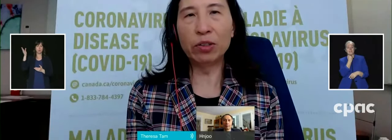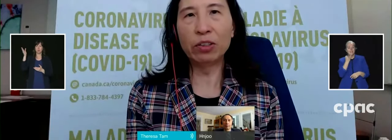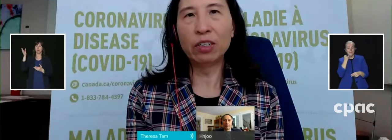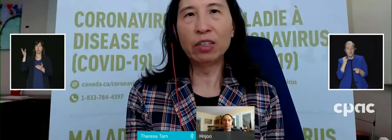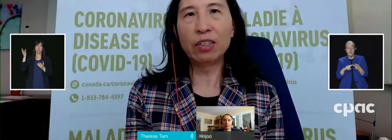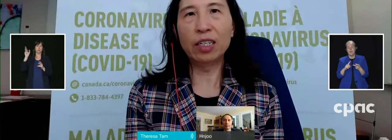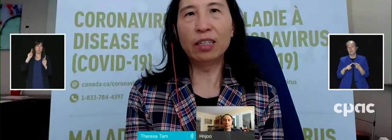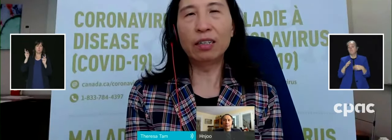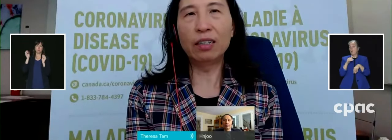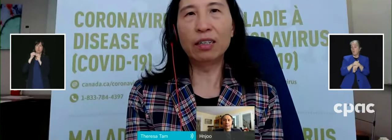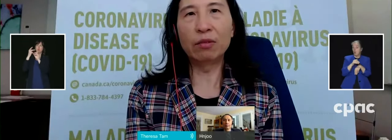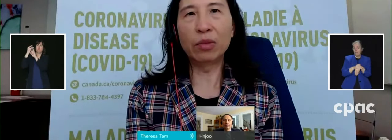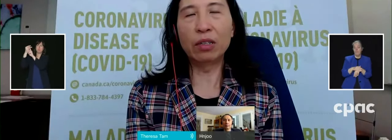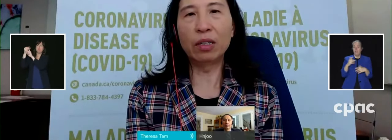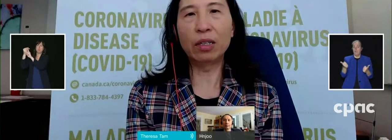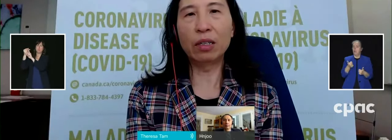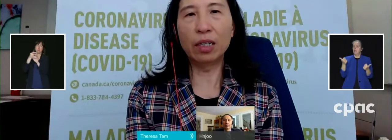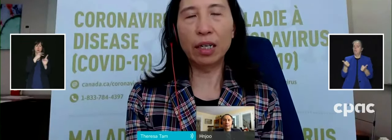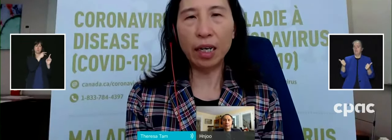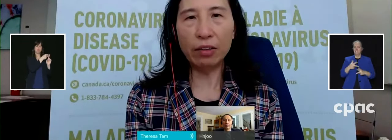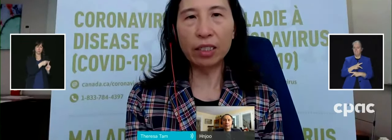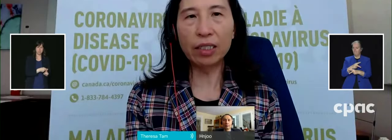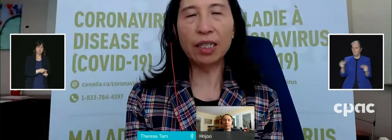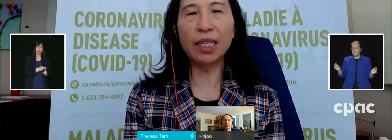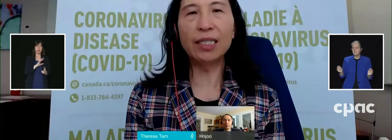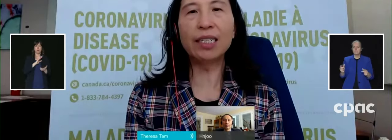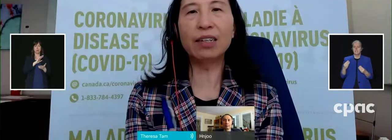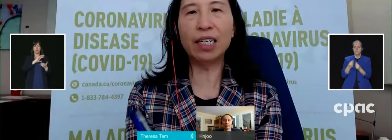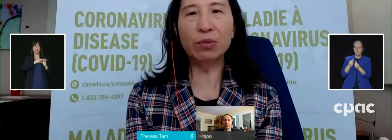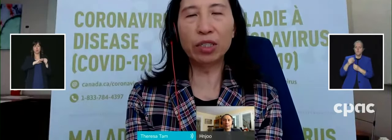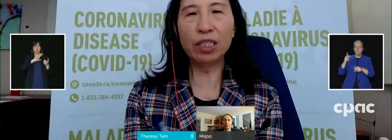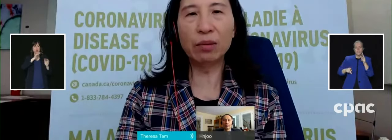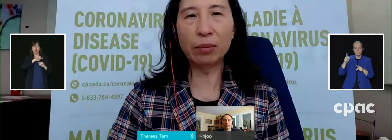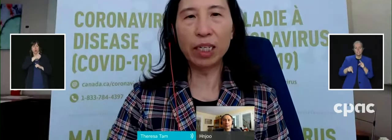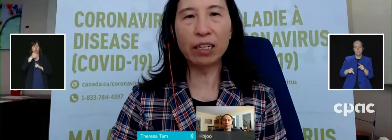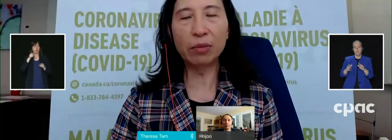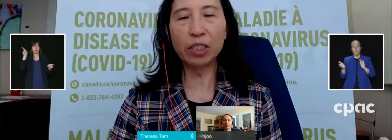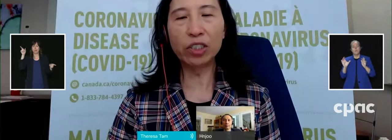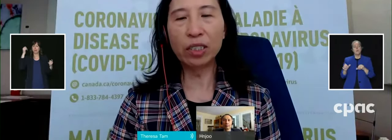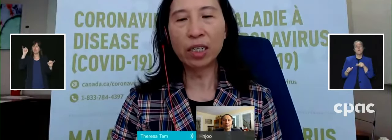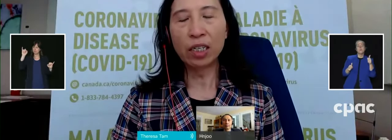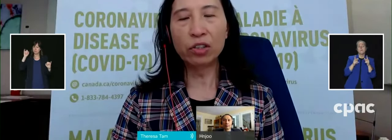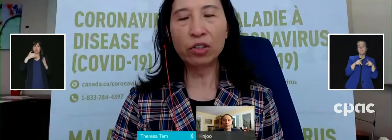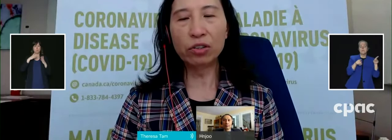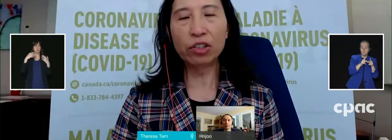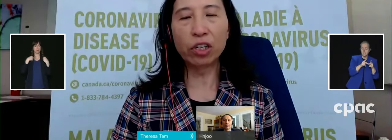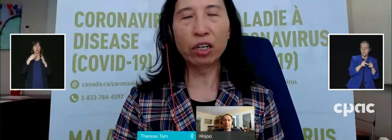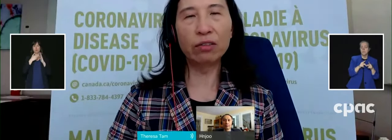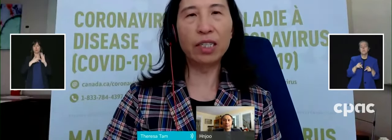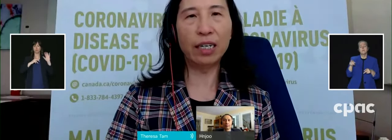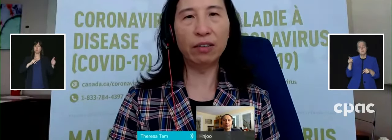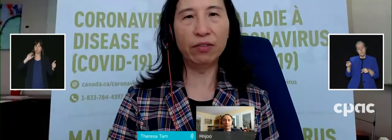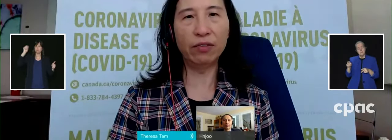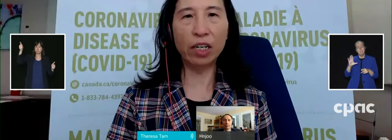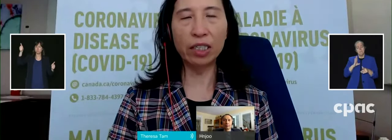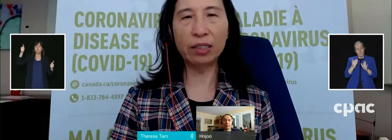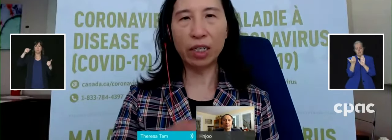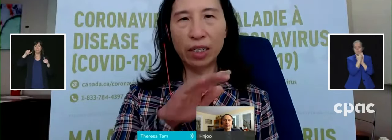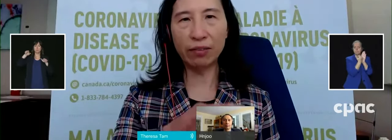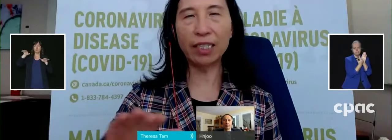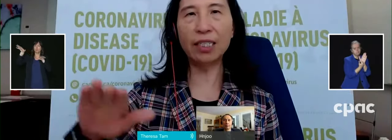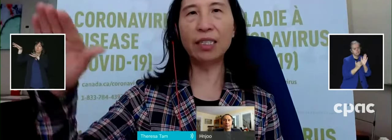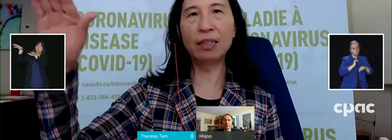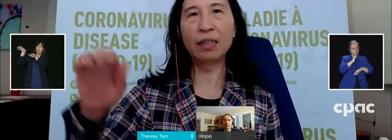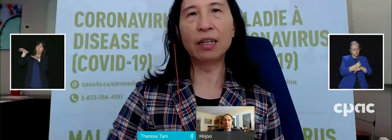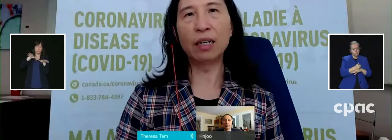more people than other areas, and they still had to put in the public health measures to slow down the virus